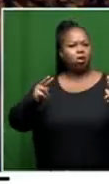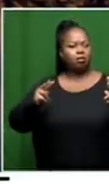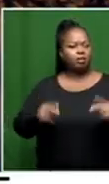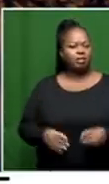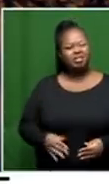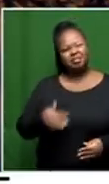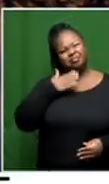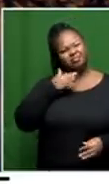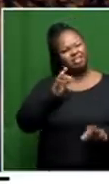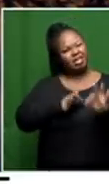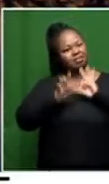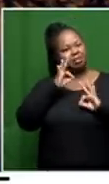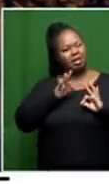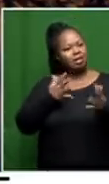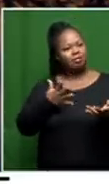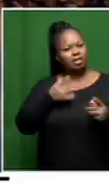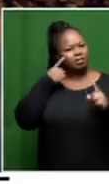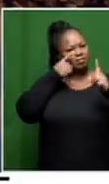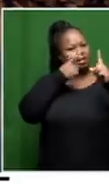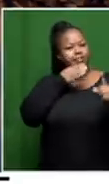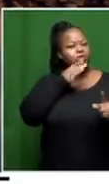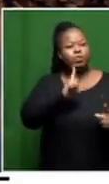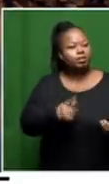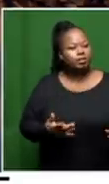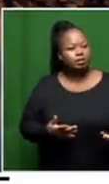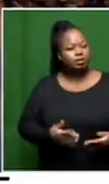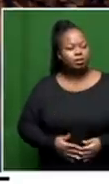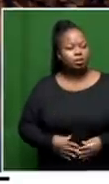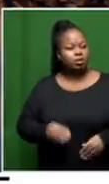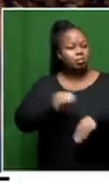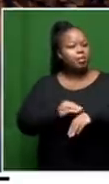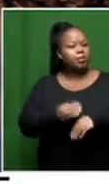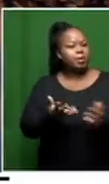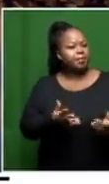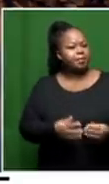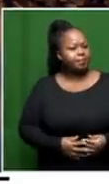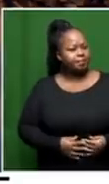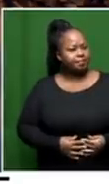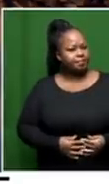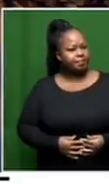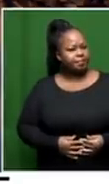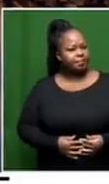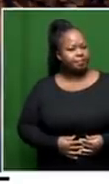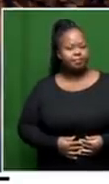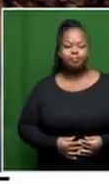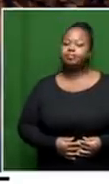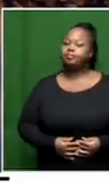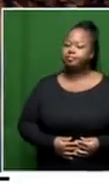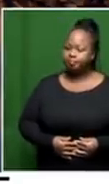defining infrastructure. What is meant by that, and where is the problem?